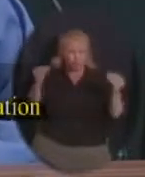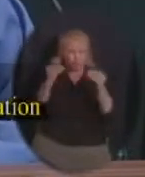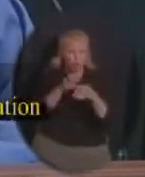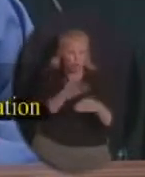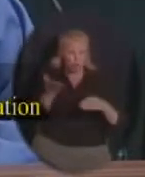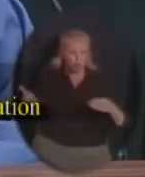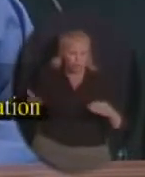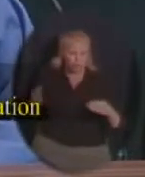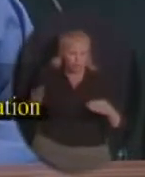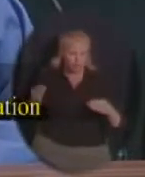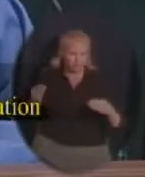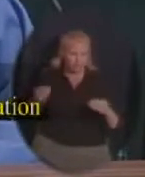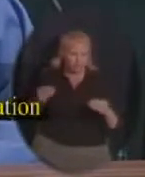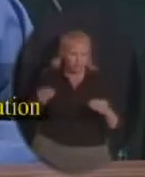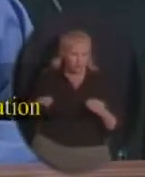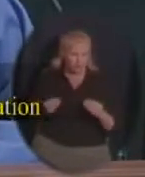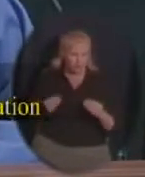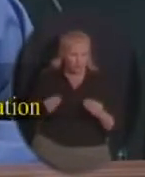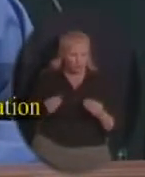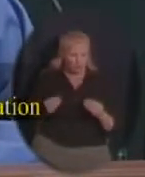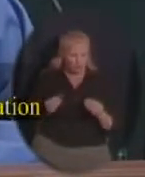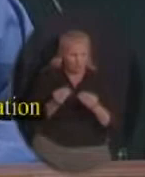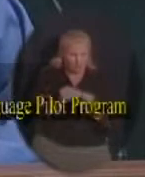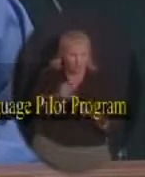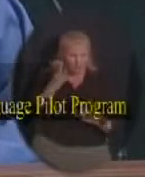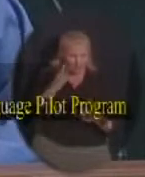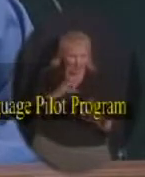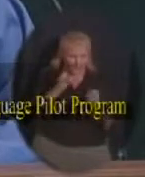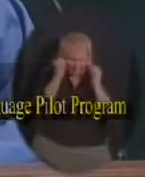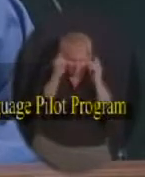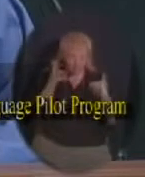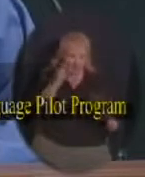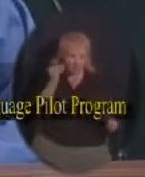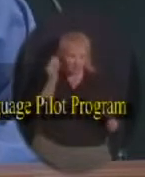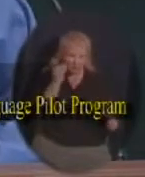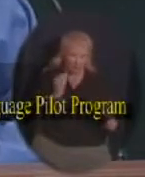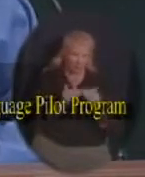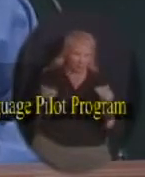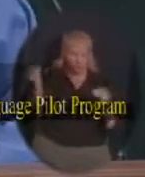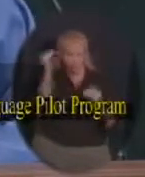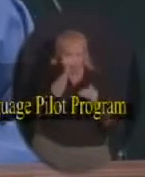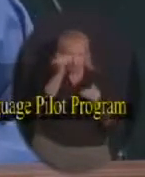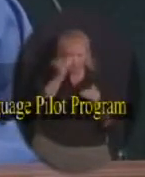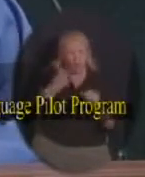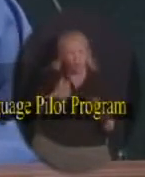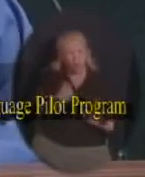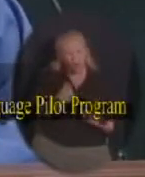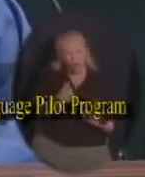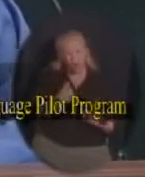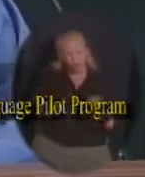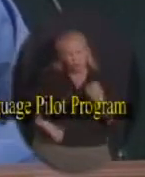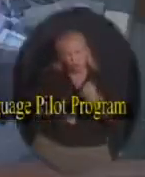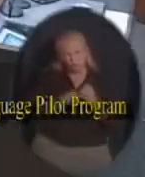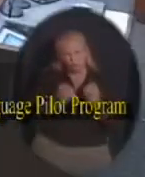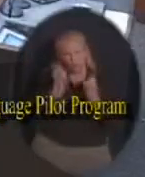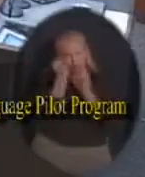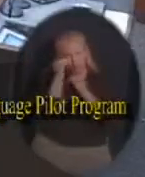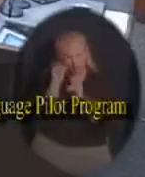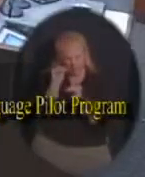enhance the elementary education experience. So I would speak in favor of a limited pilot program and moving forward tonight on that.